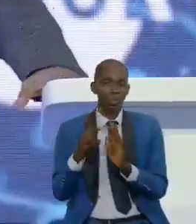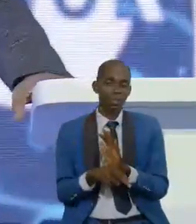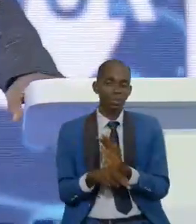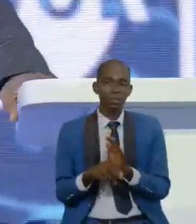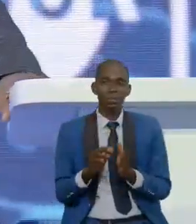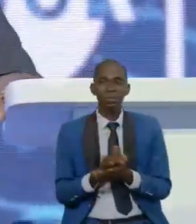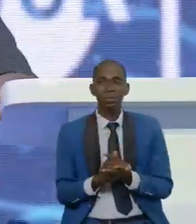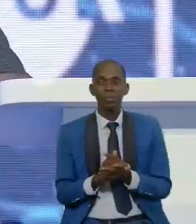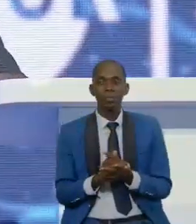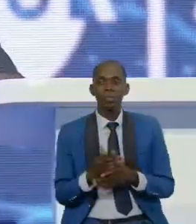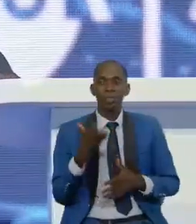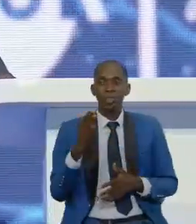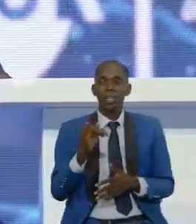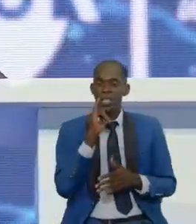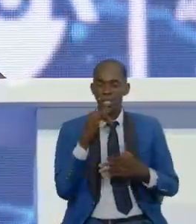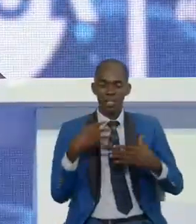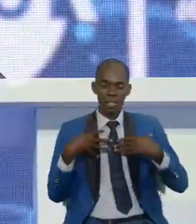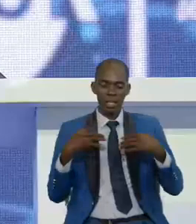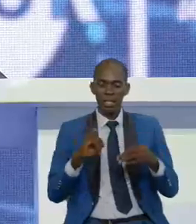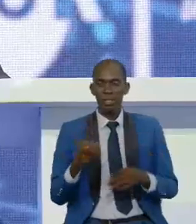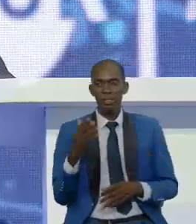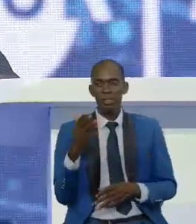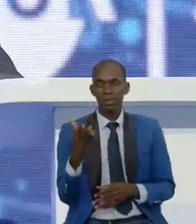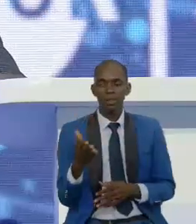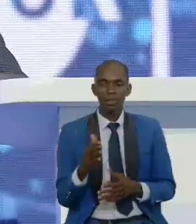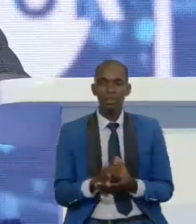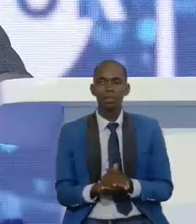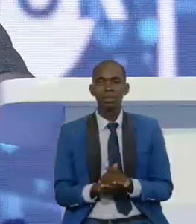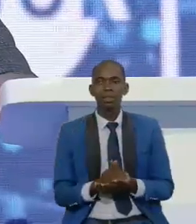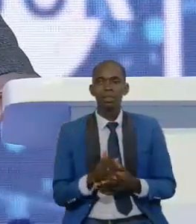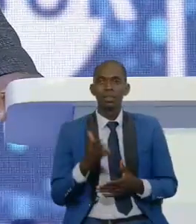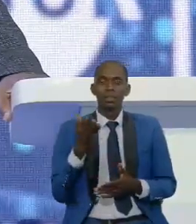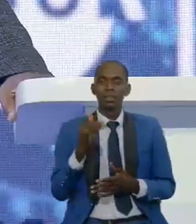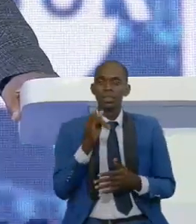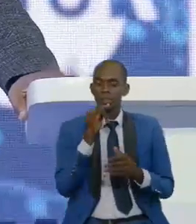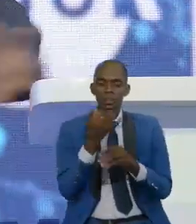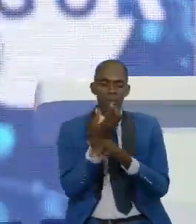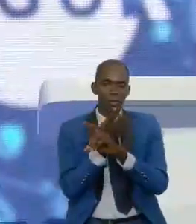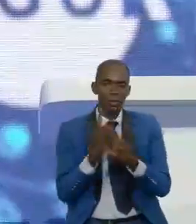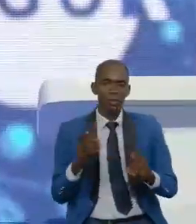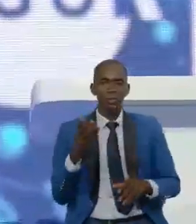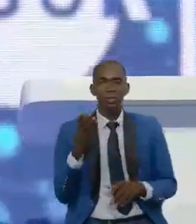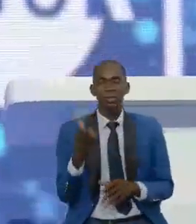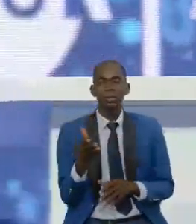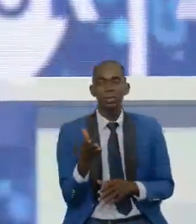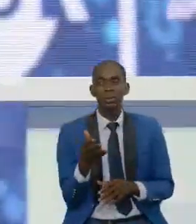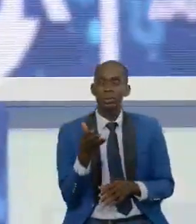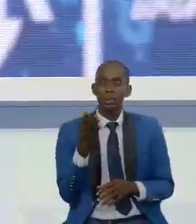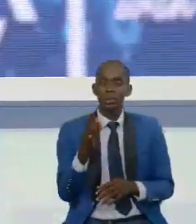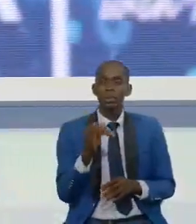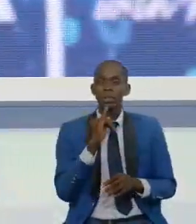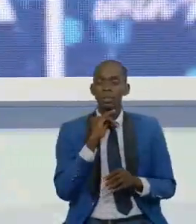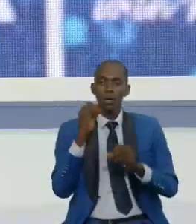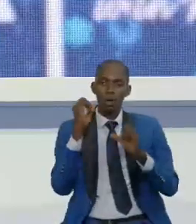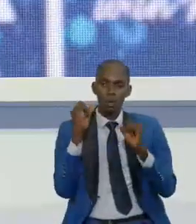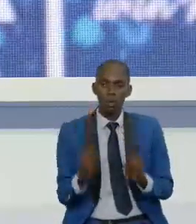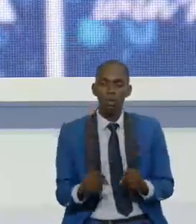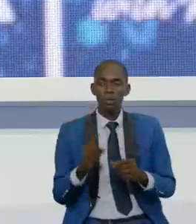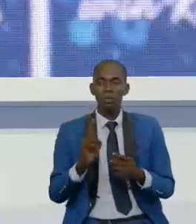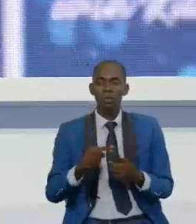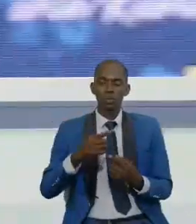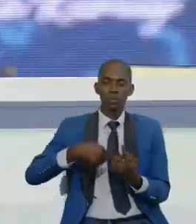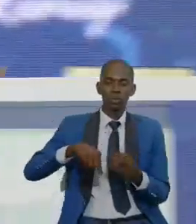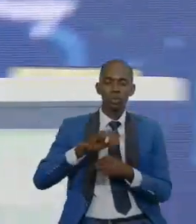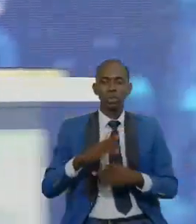There is healing there. There is deliverance there. There is power to turn your life